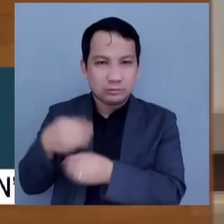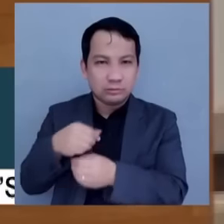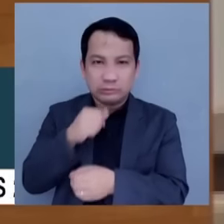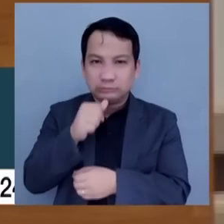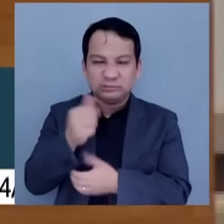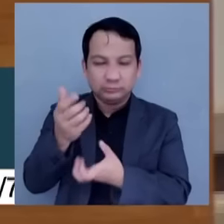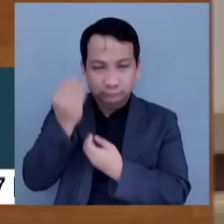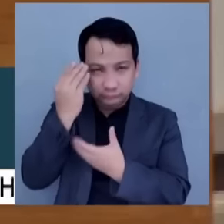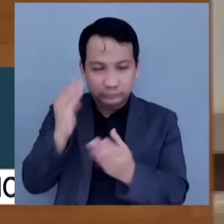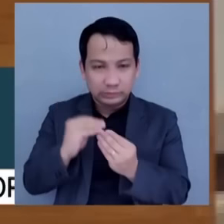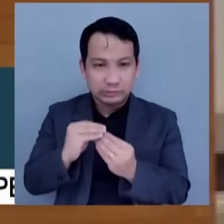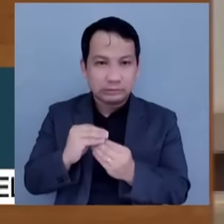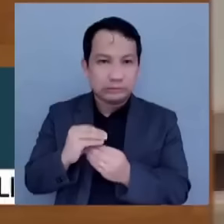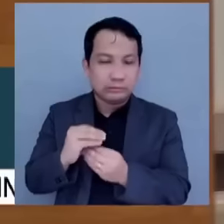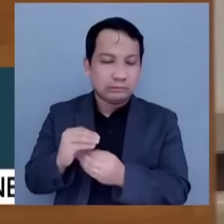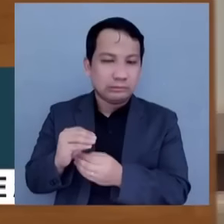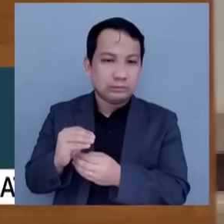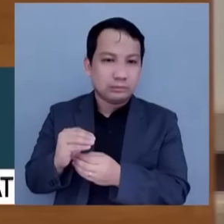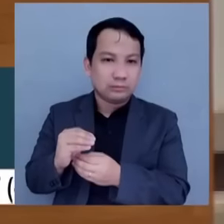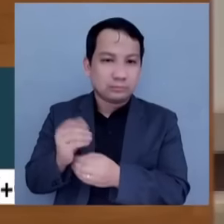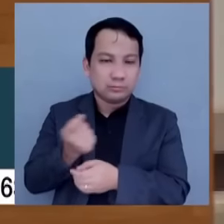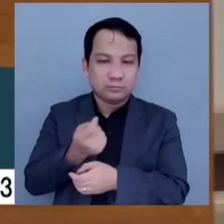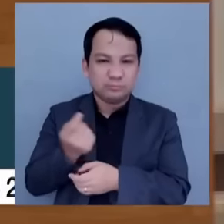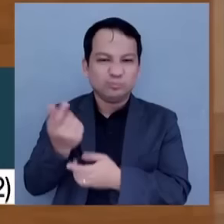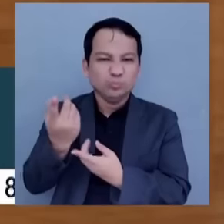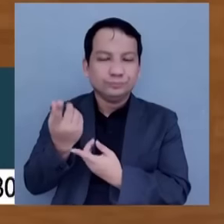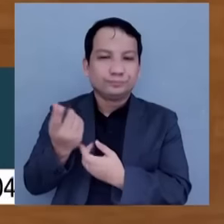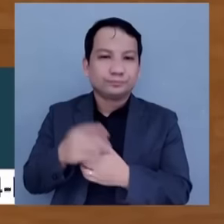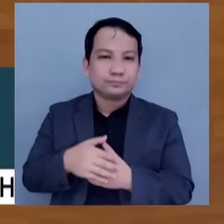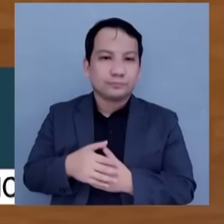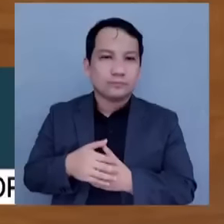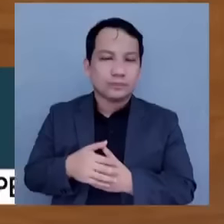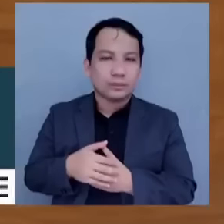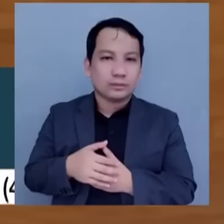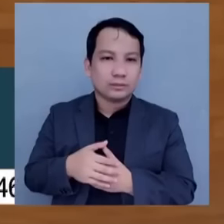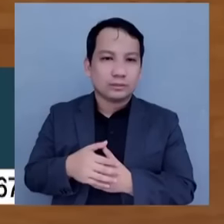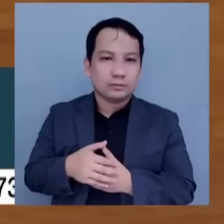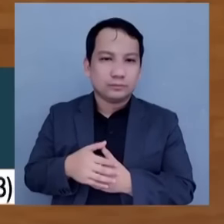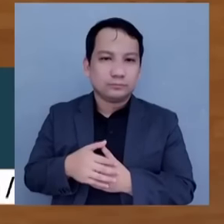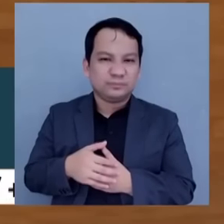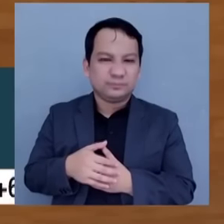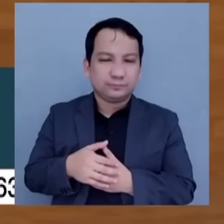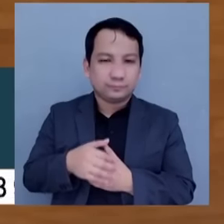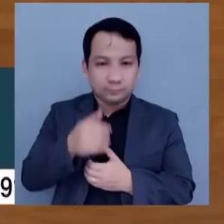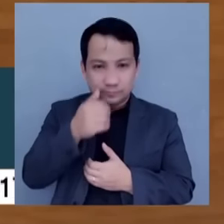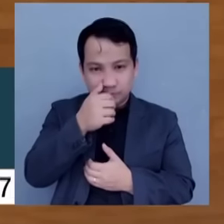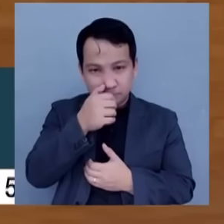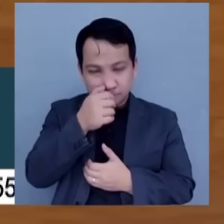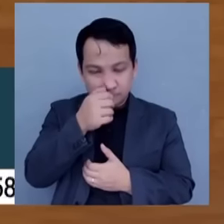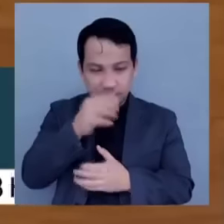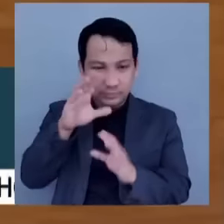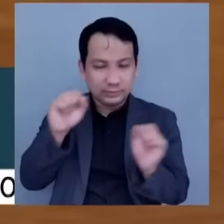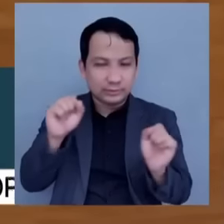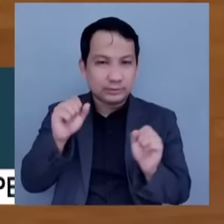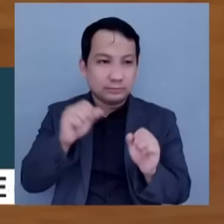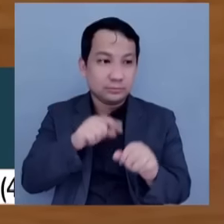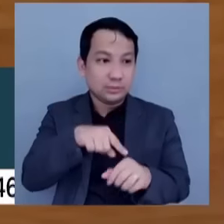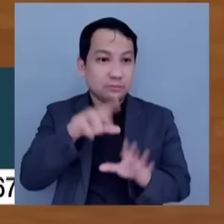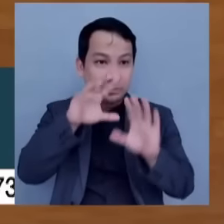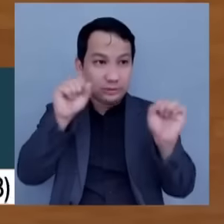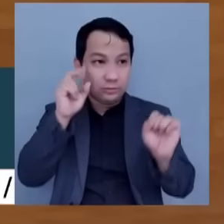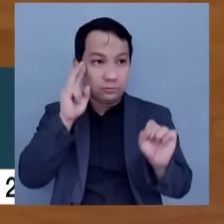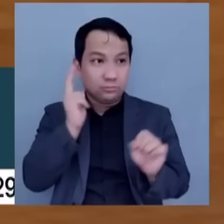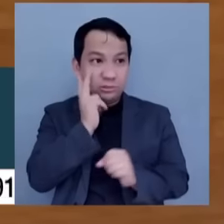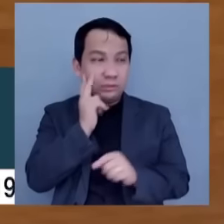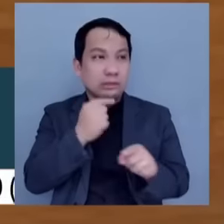to dignify the accusation. Former President Duterte later denied calling Marcos Jr. a drug addict. And according to